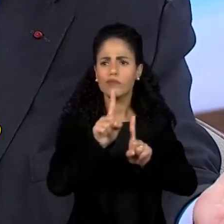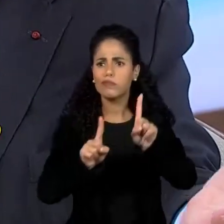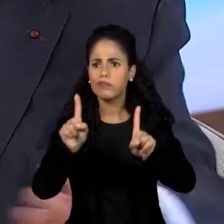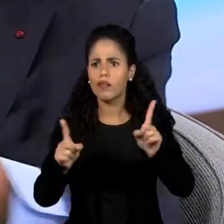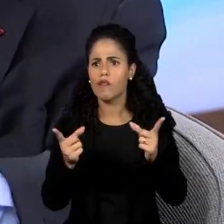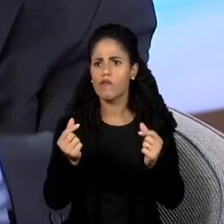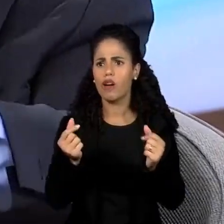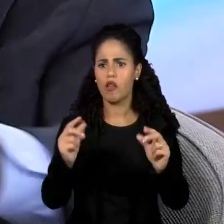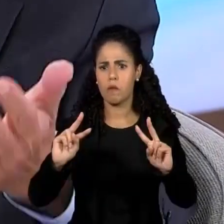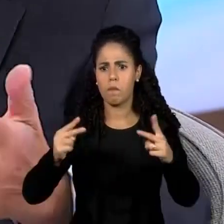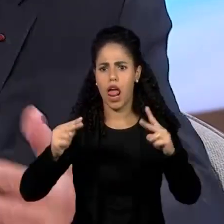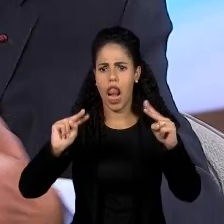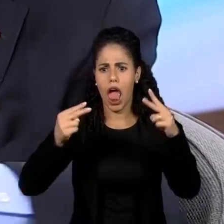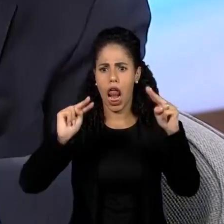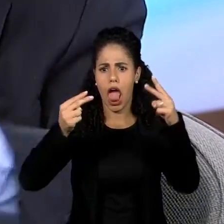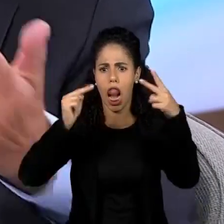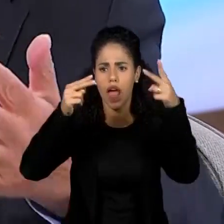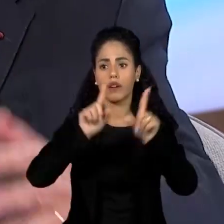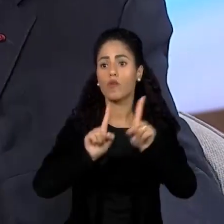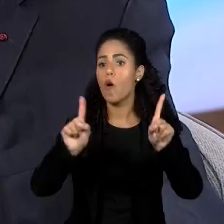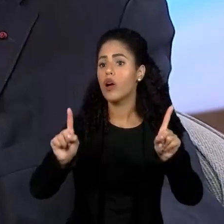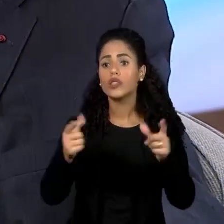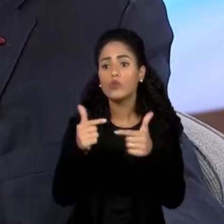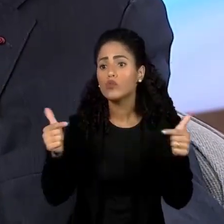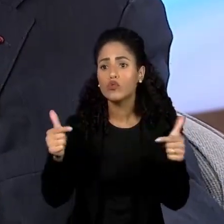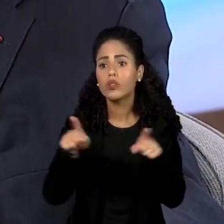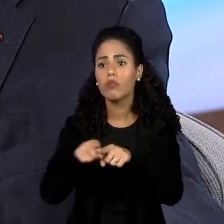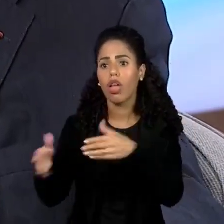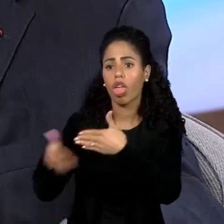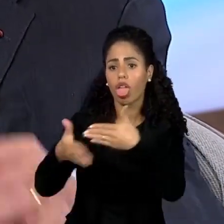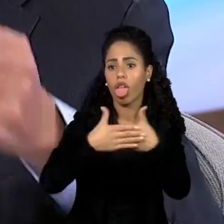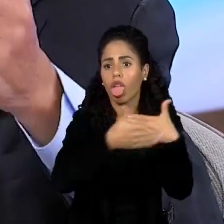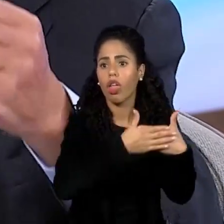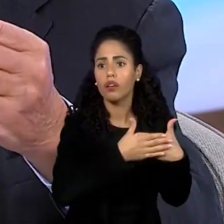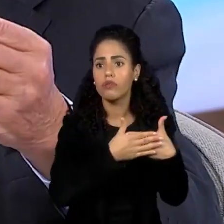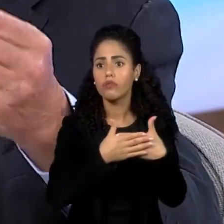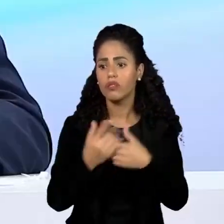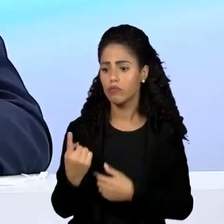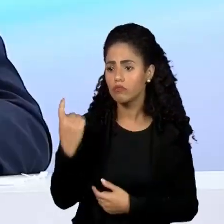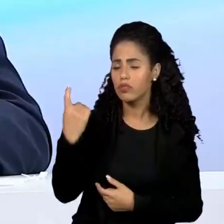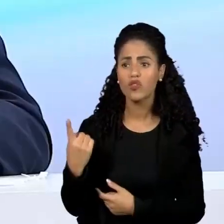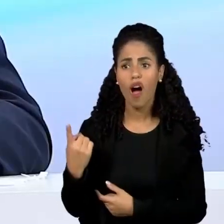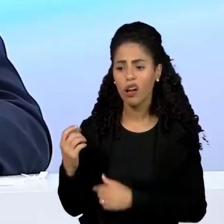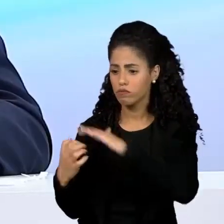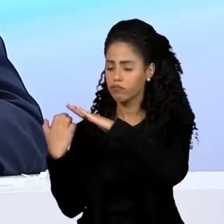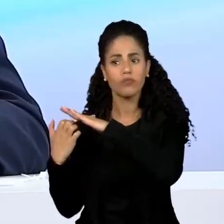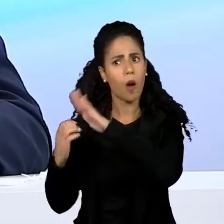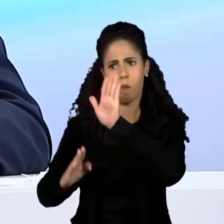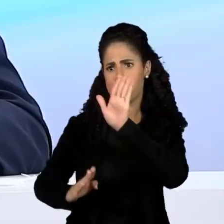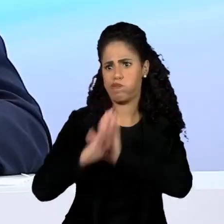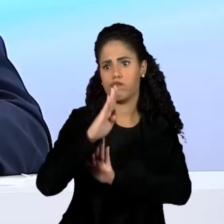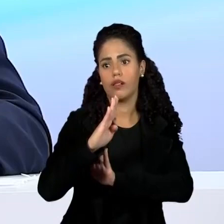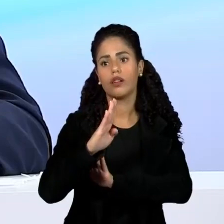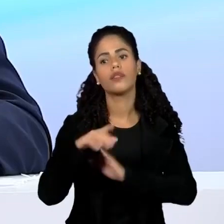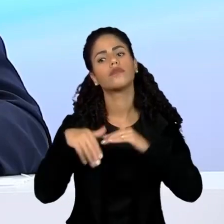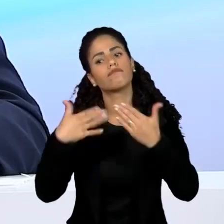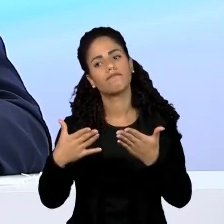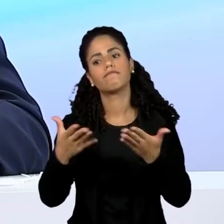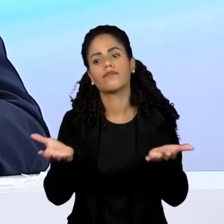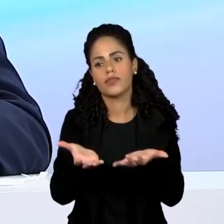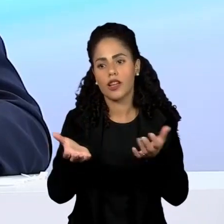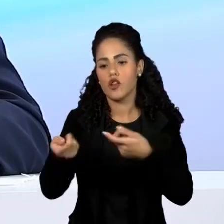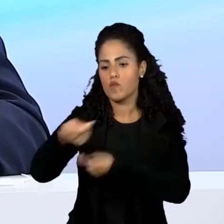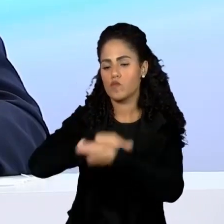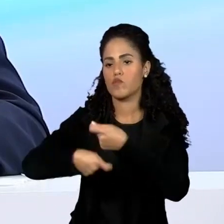in and compete because the supply chains were broken. And I'm hopeful now that